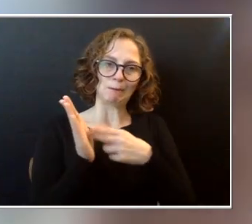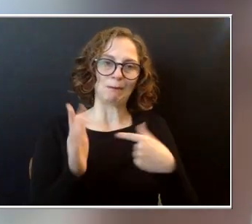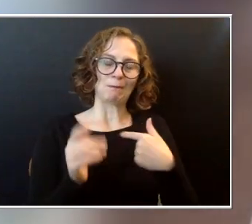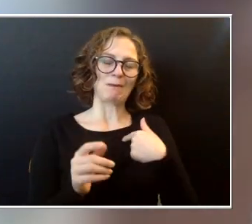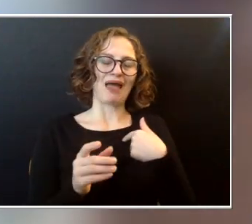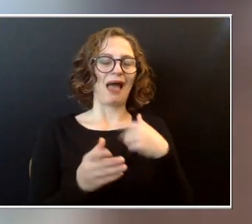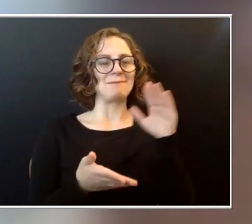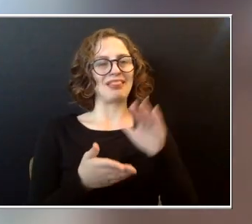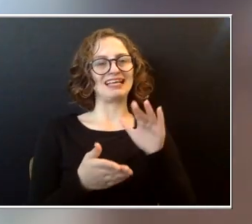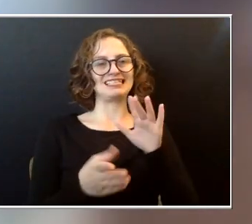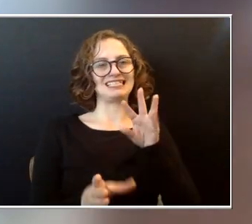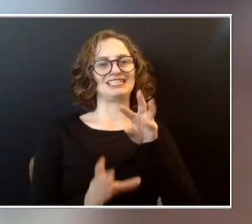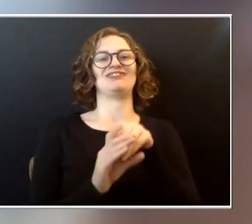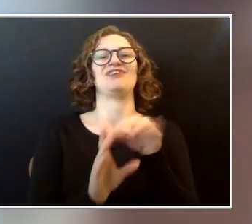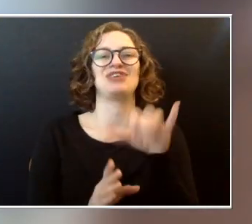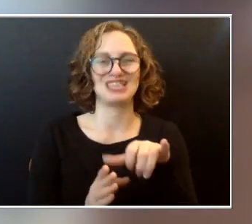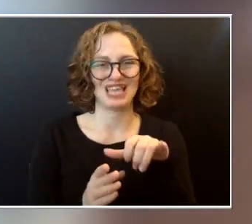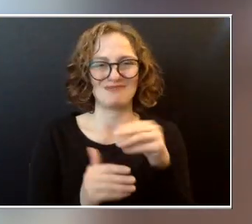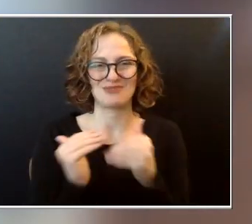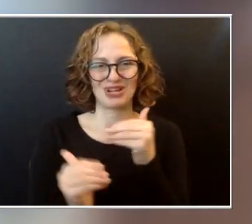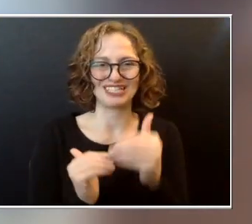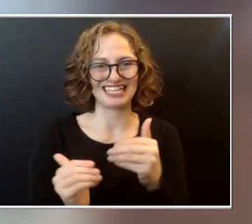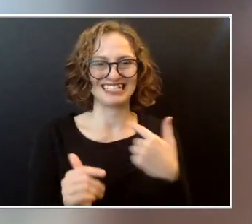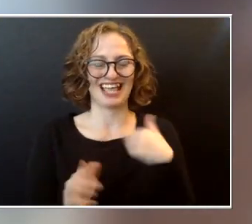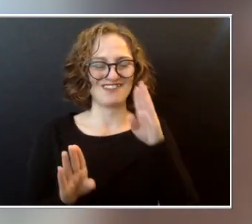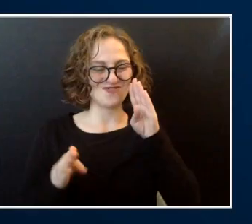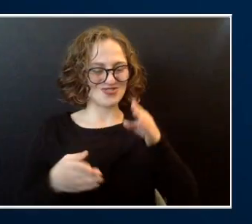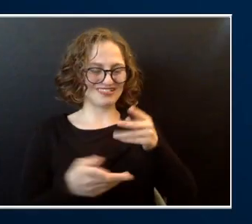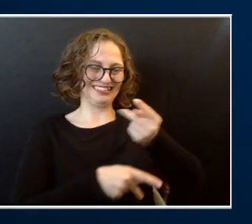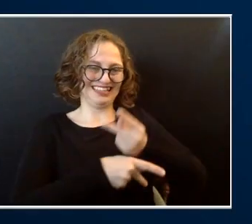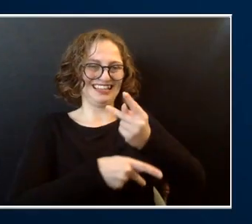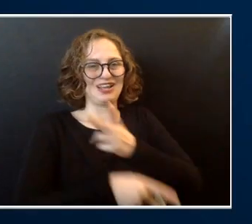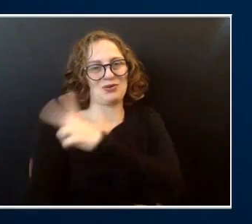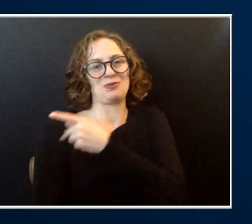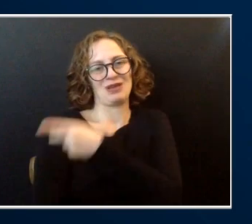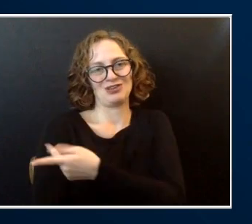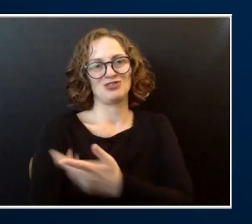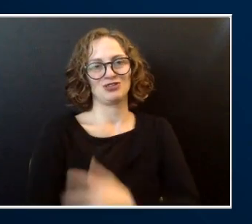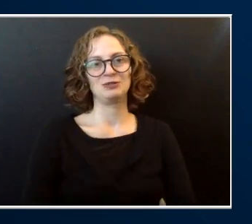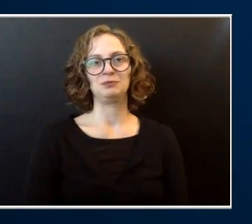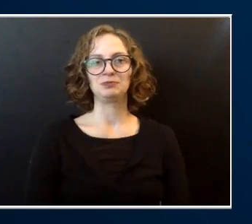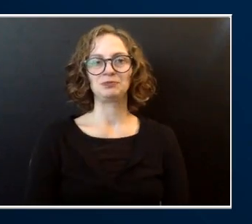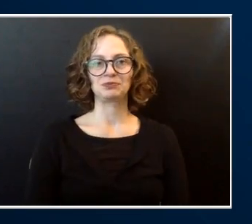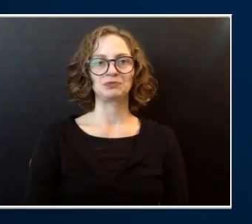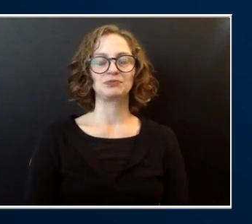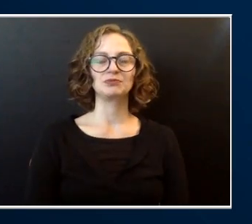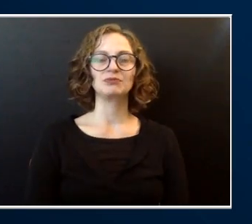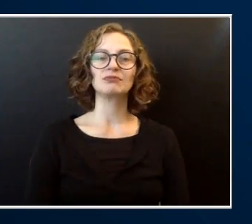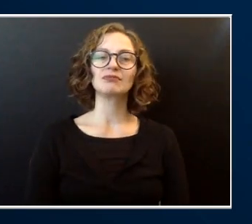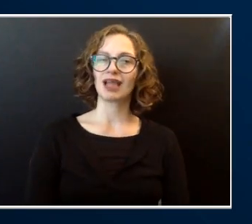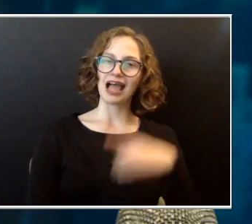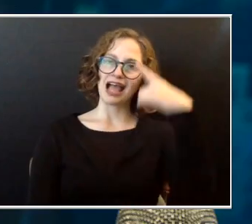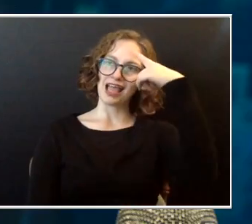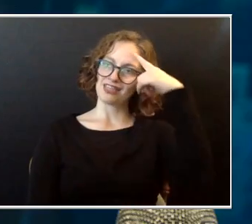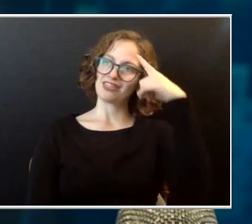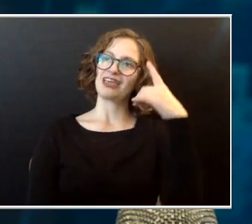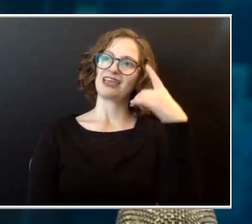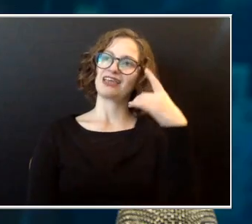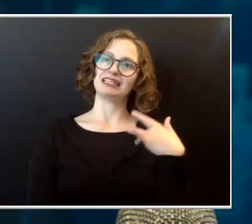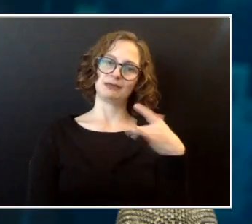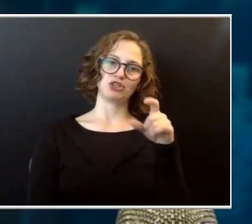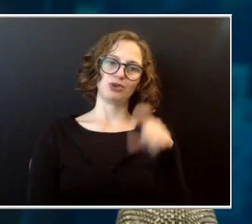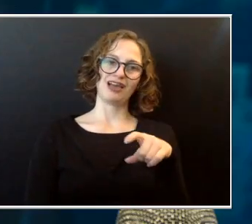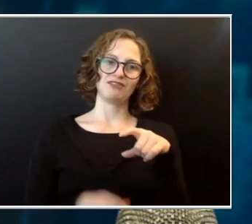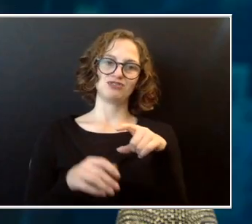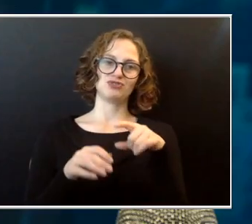I focus on taking care of the patients when they arrive to clinic. I think usually you have to go out and try and write a letter detailing for the reason for the second opinion. You